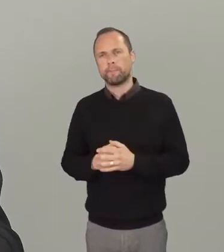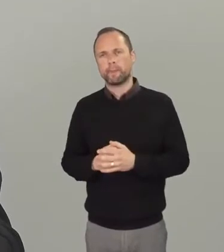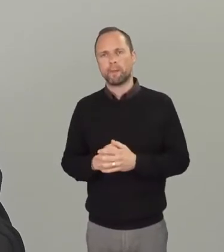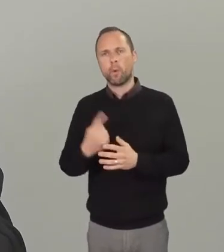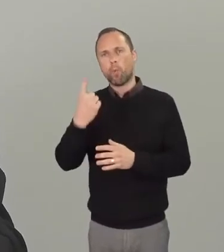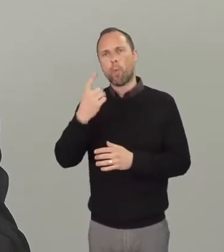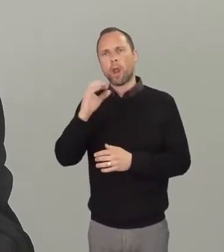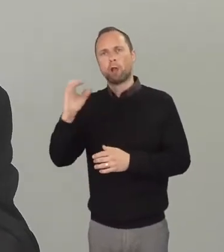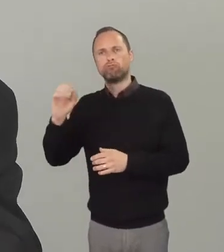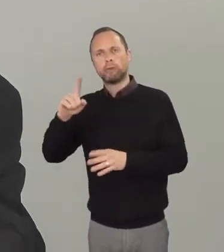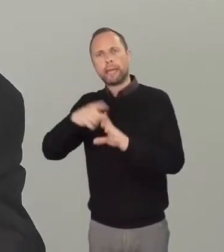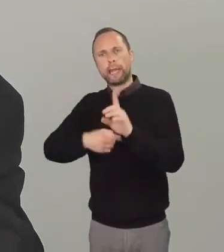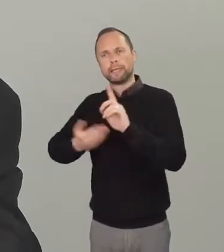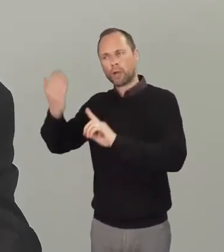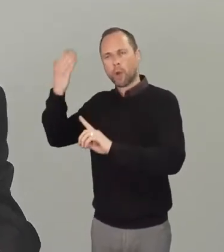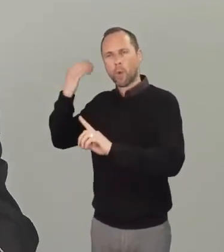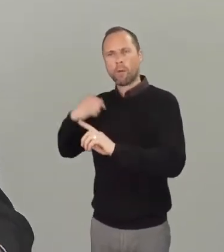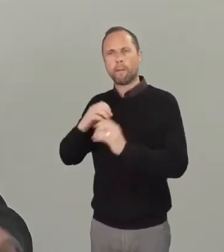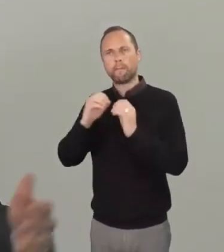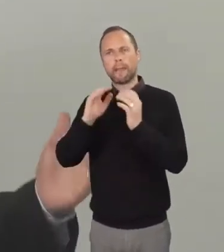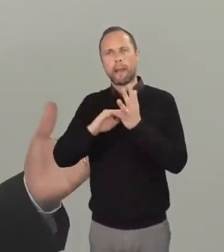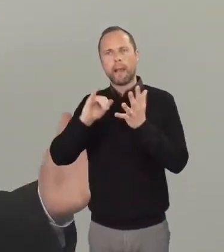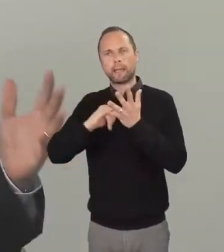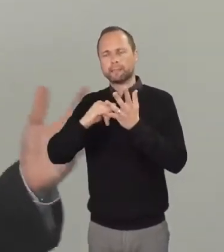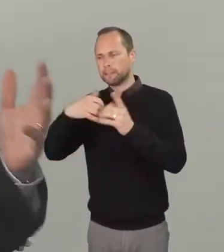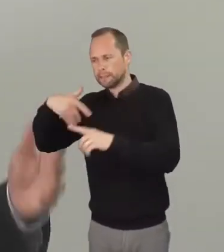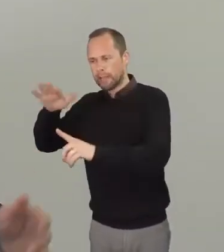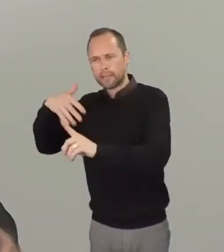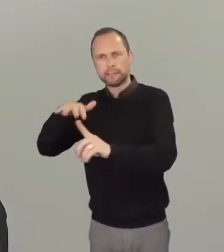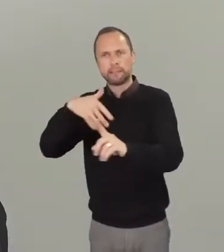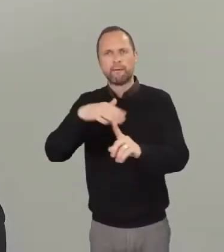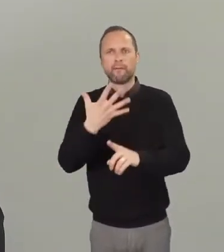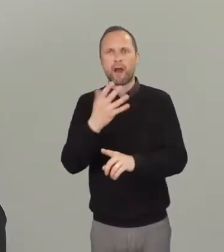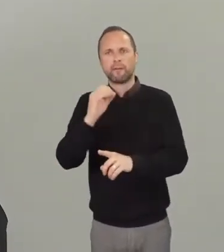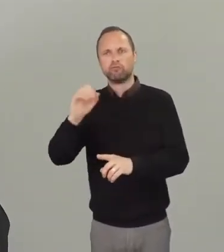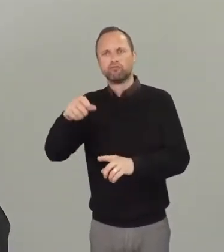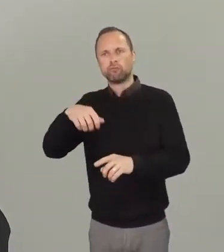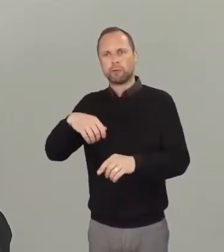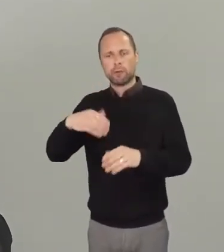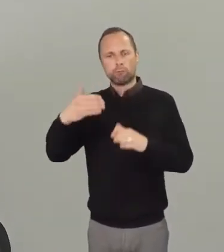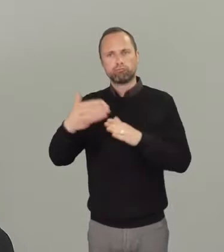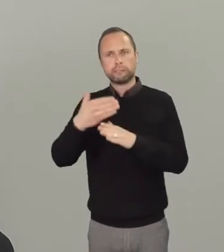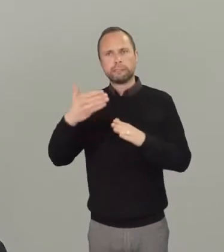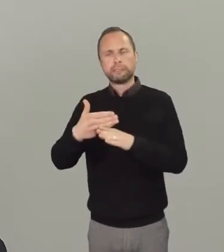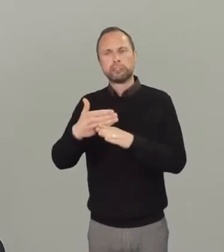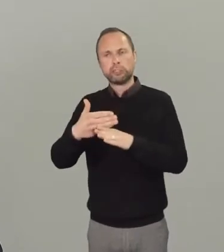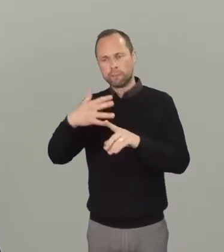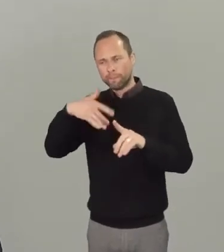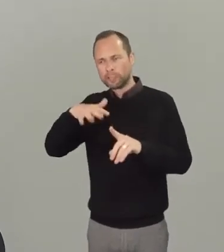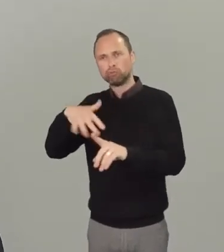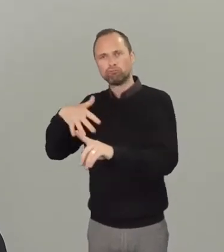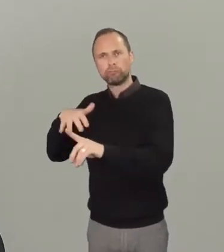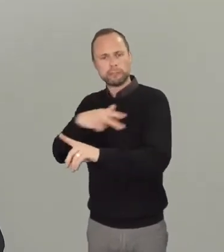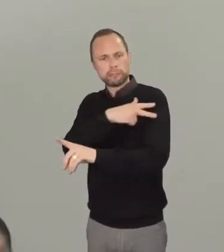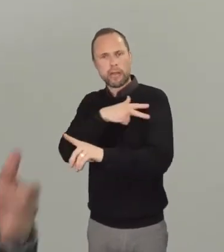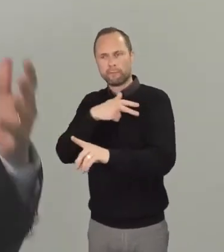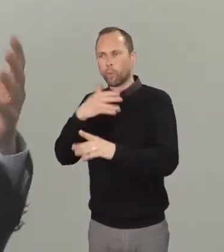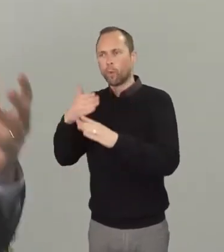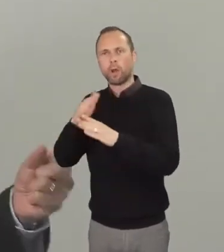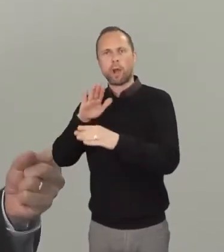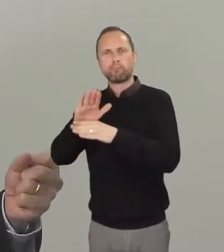100 years ago, BMS was sending 500 British missionaries to work